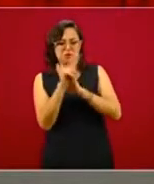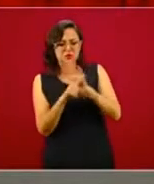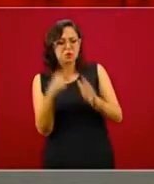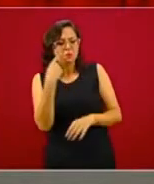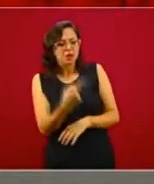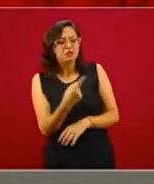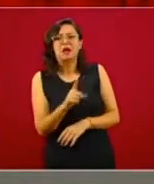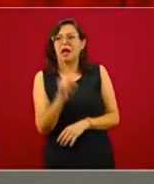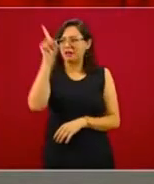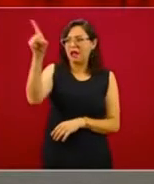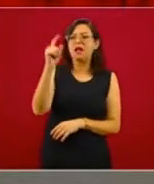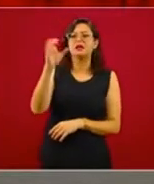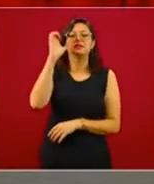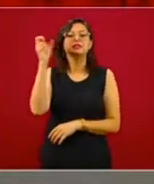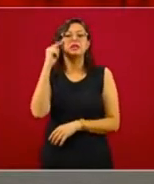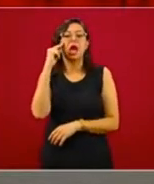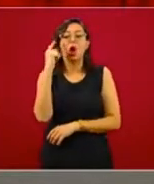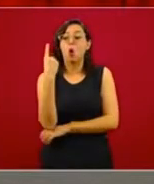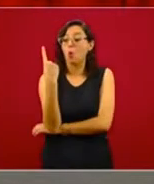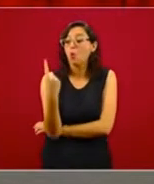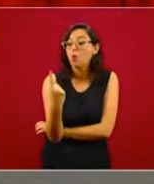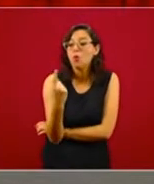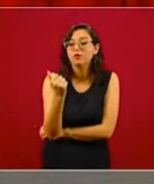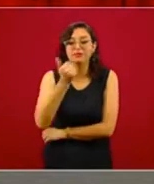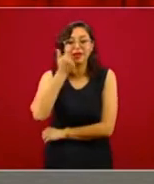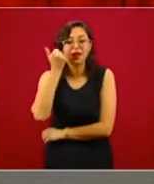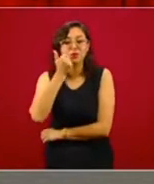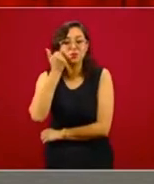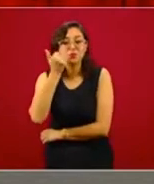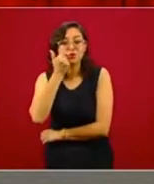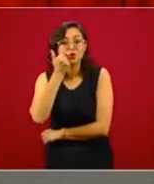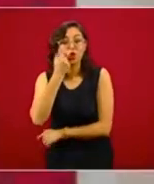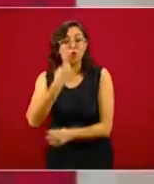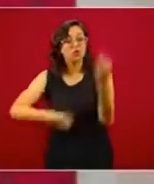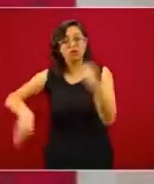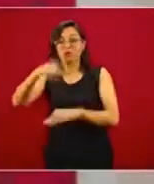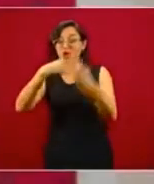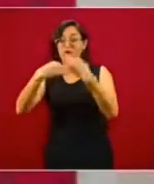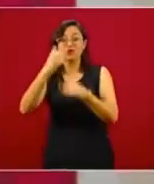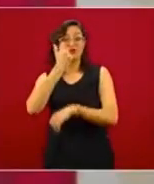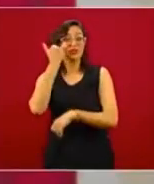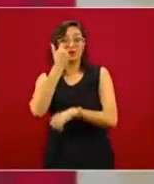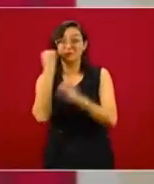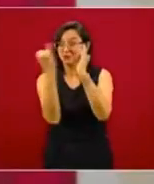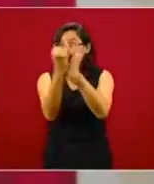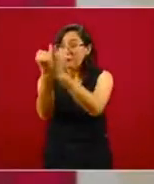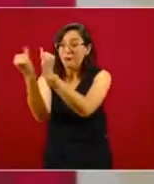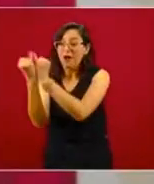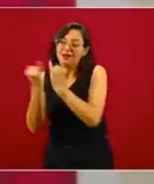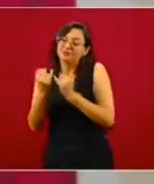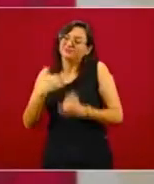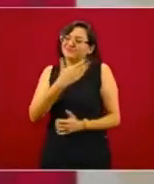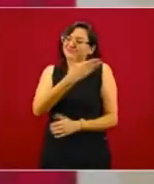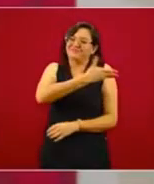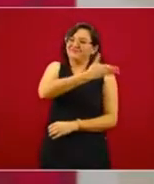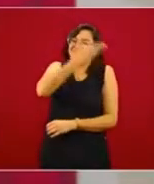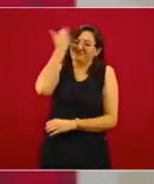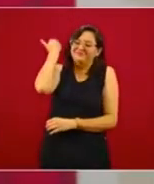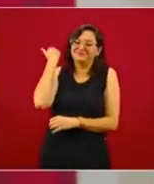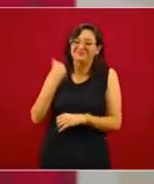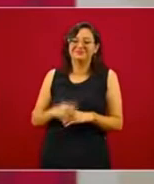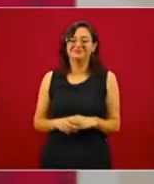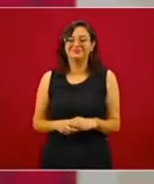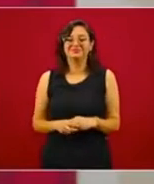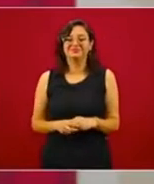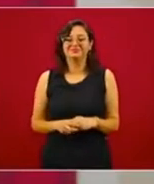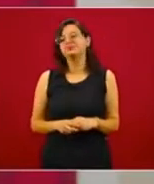know that video, and that's the way they receive students in China. I don't know if that's how they would do it